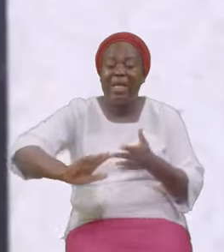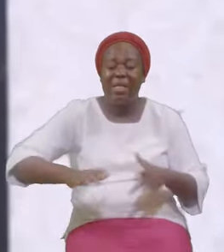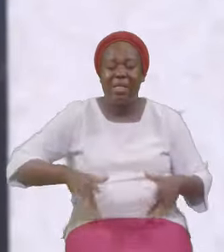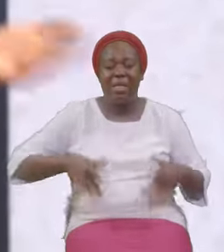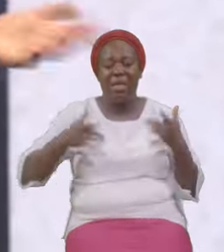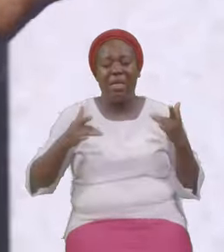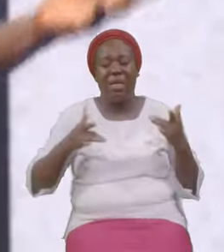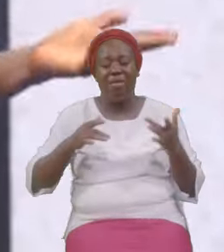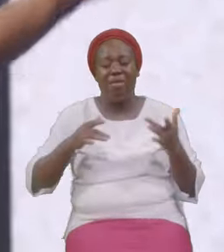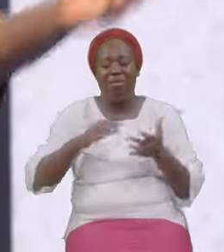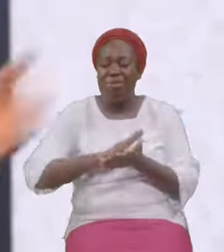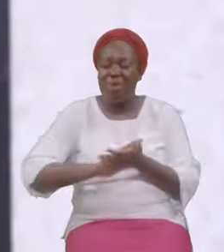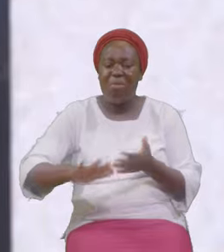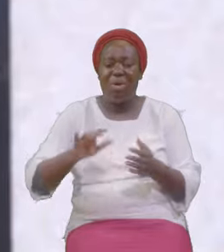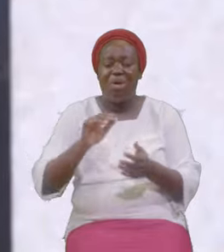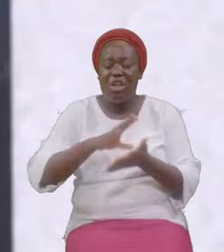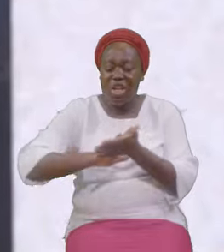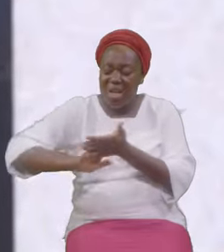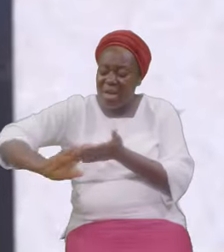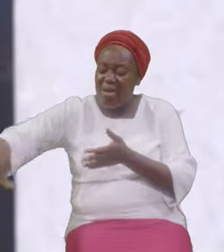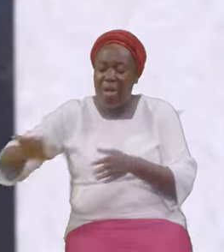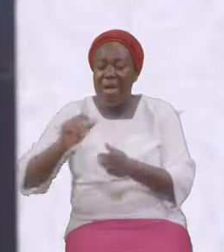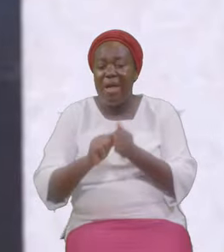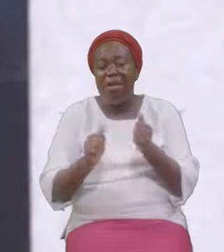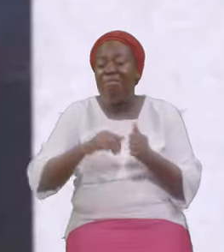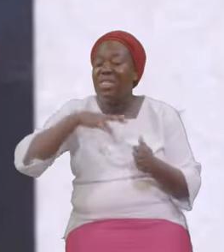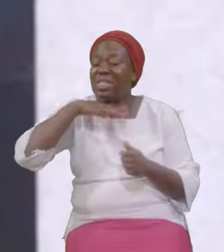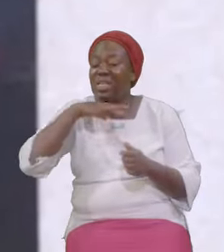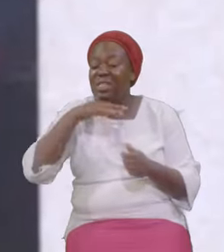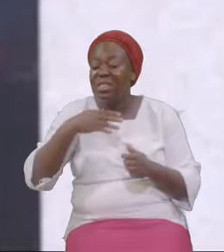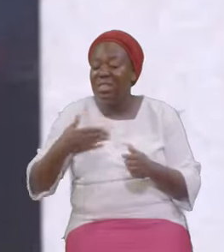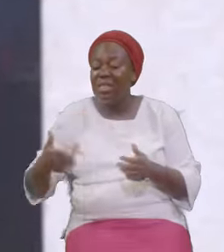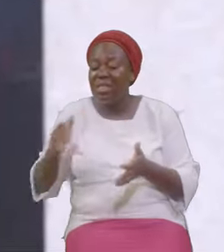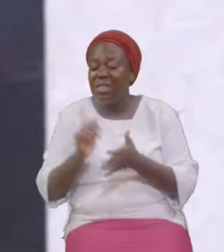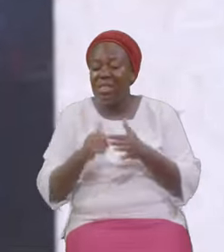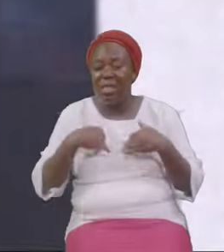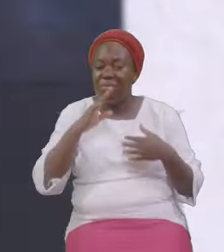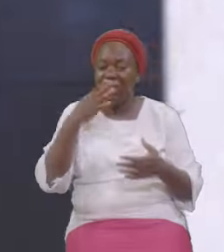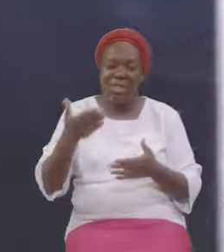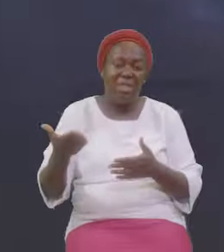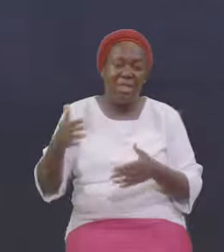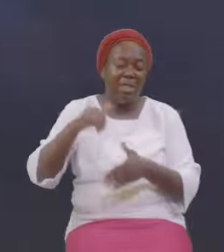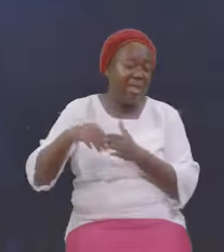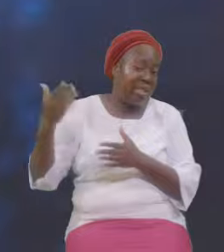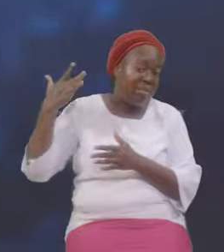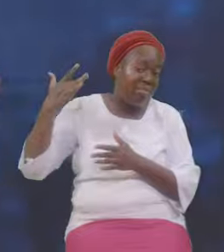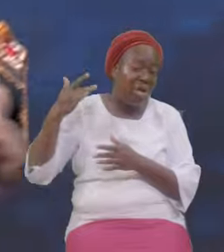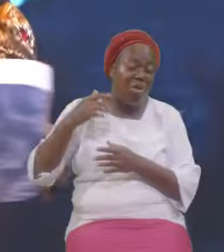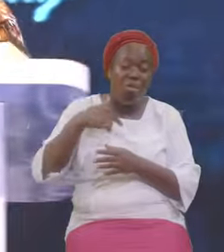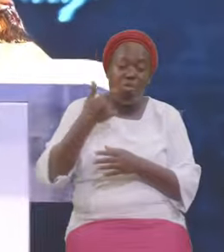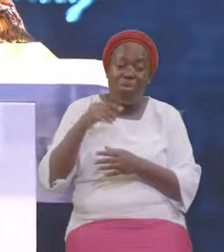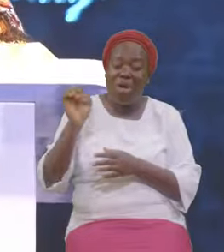every dirty sin that had been there in the past. Wherever you are, raise up your